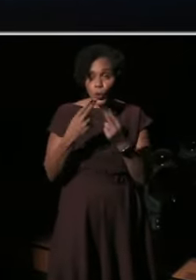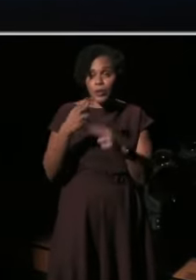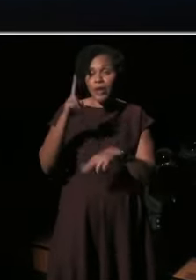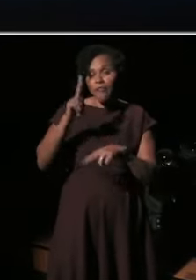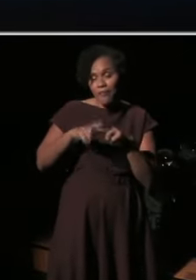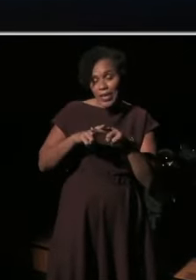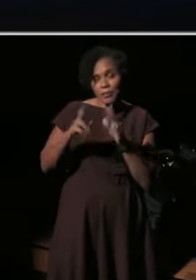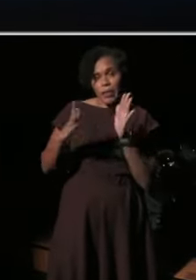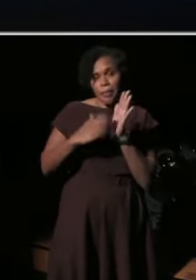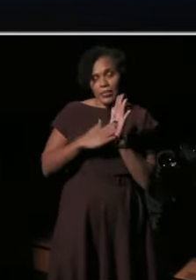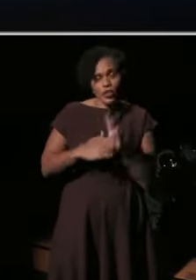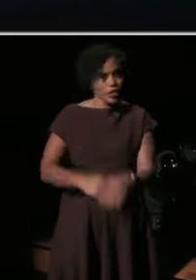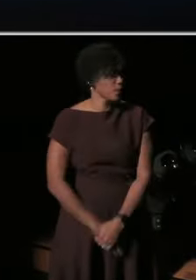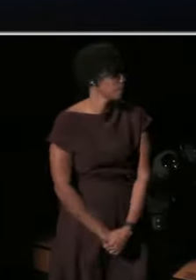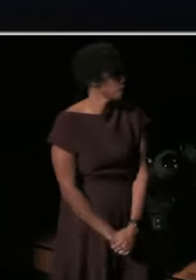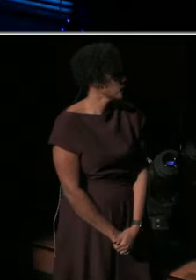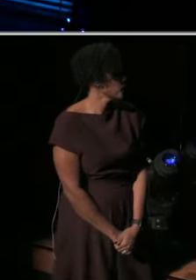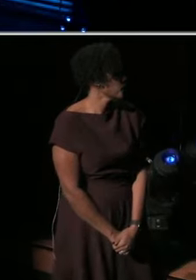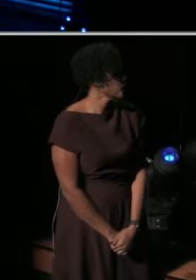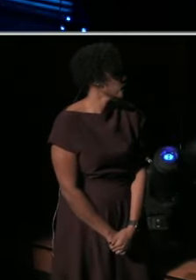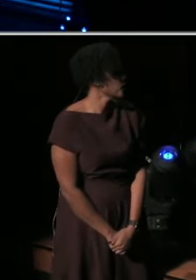Fatima Manji.